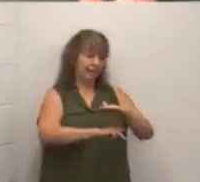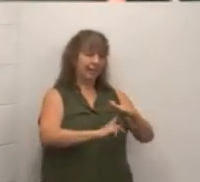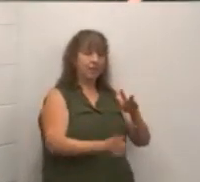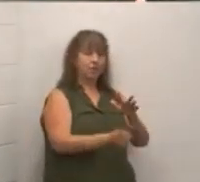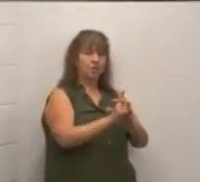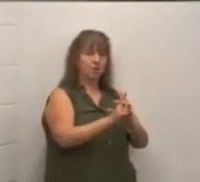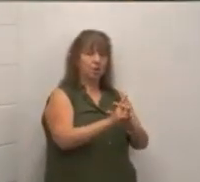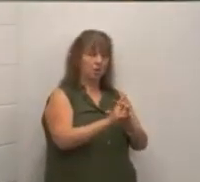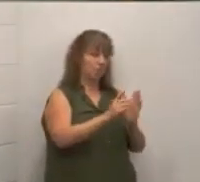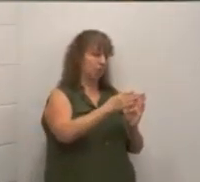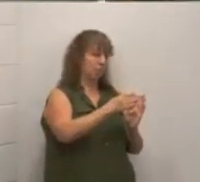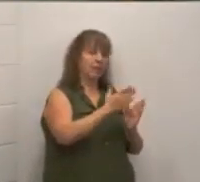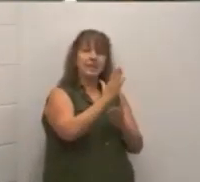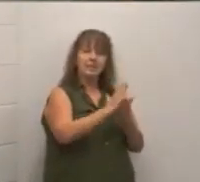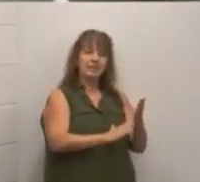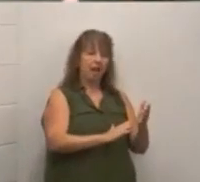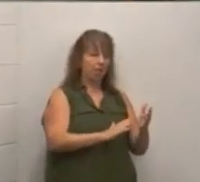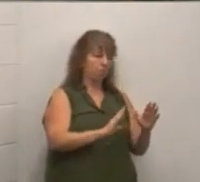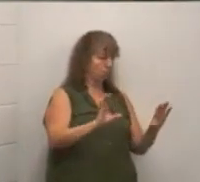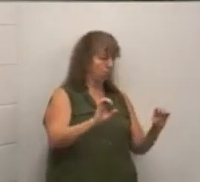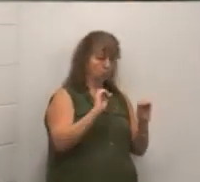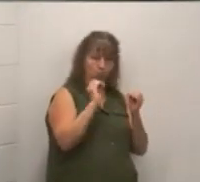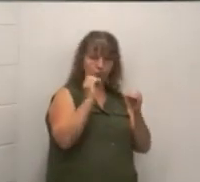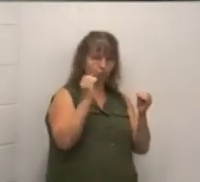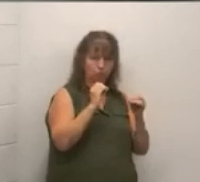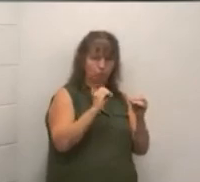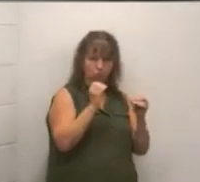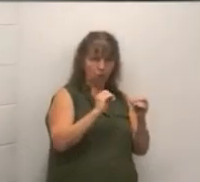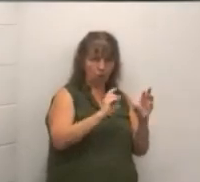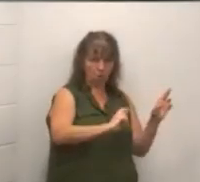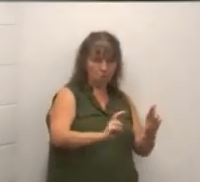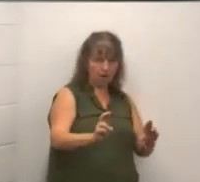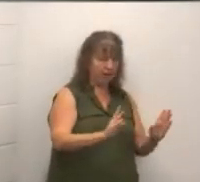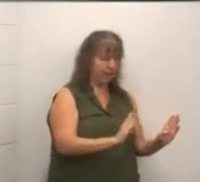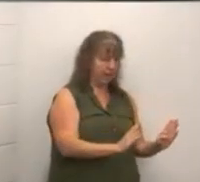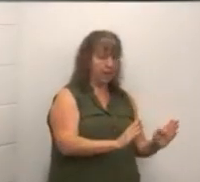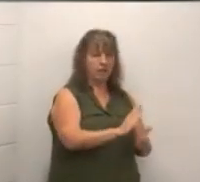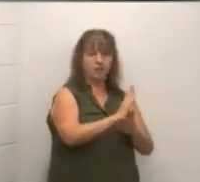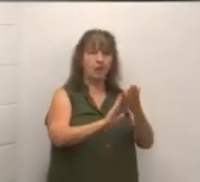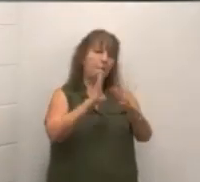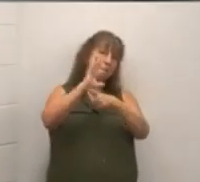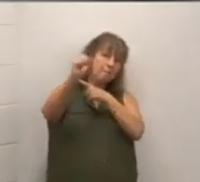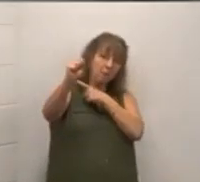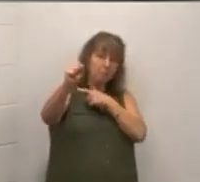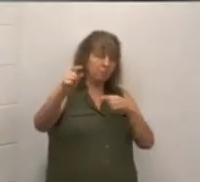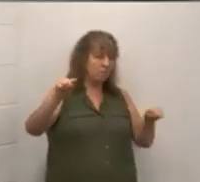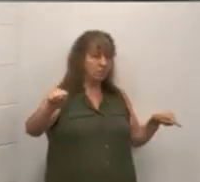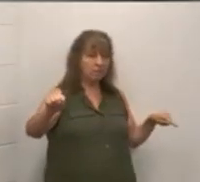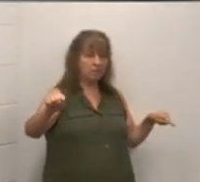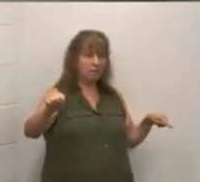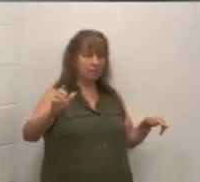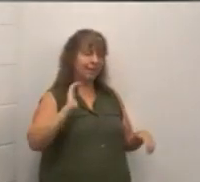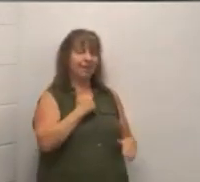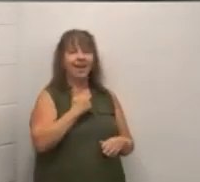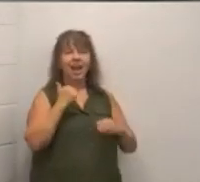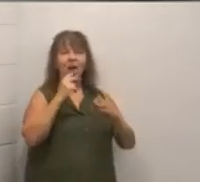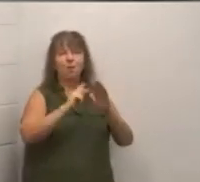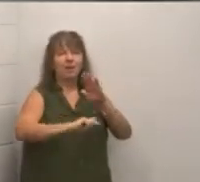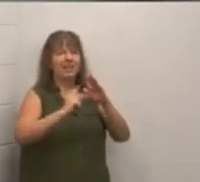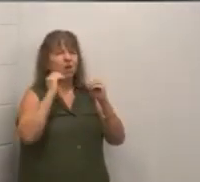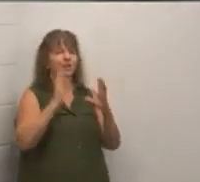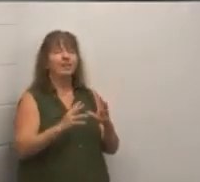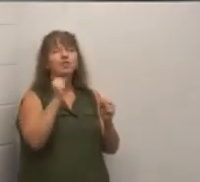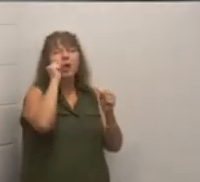with a very wide range of academic and developmental readiness and skills, and our kindergarten teachers are brilliant at meeting